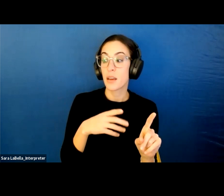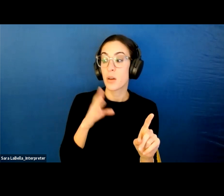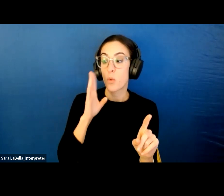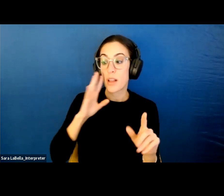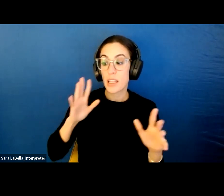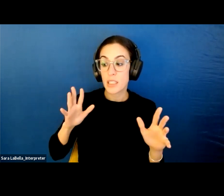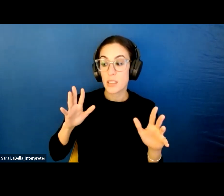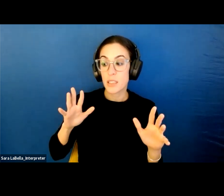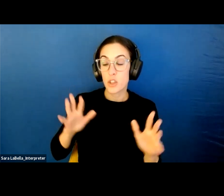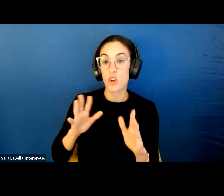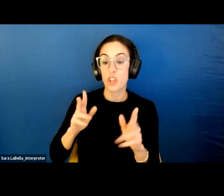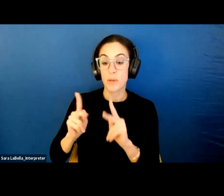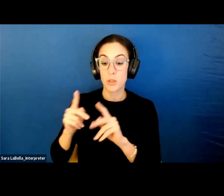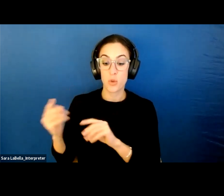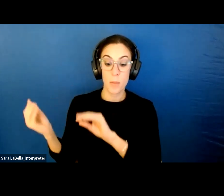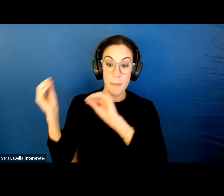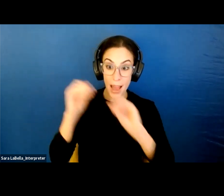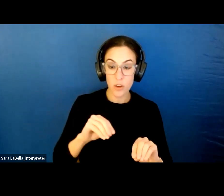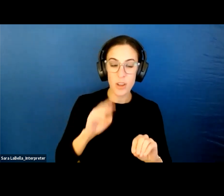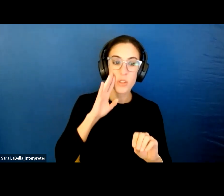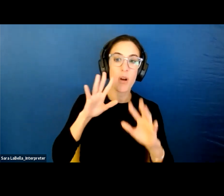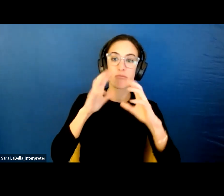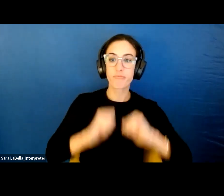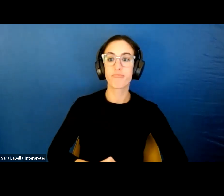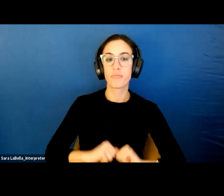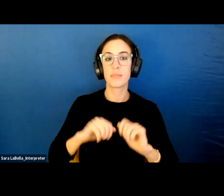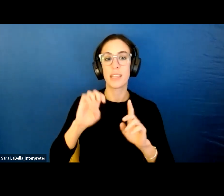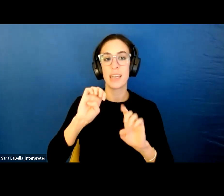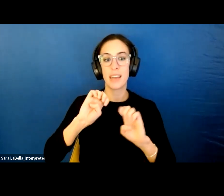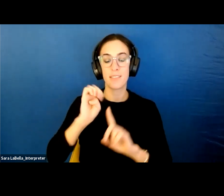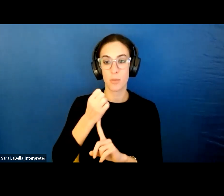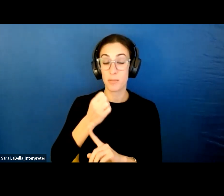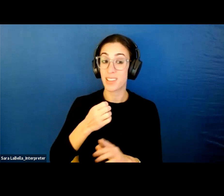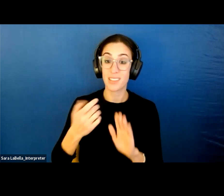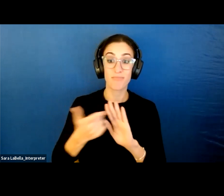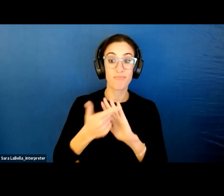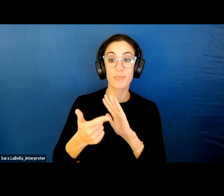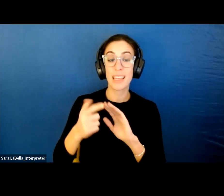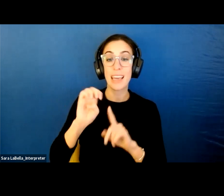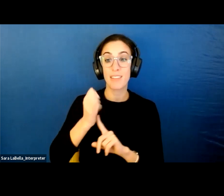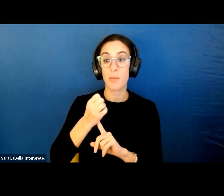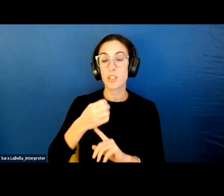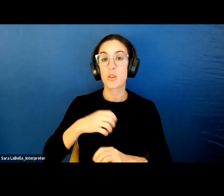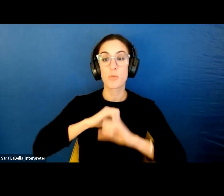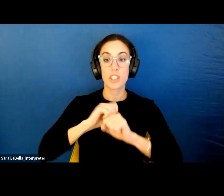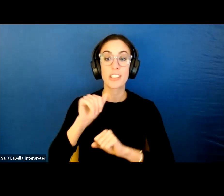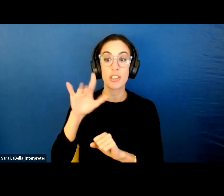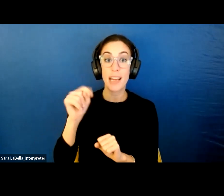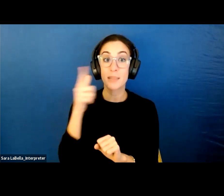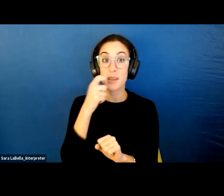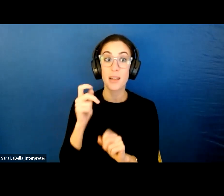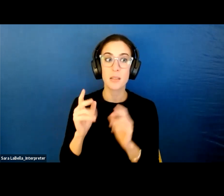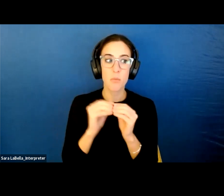Brnovich asserts that this violates the US National Environmental Protection Act because, quote, as more and more people come into